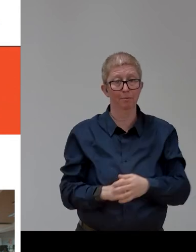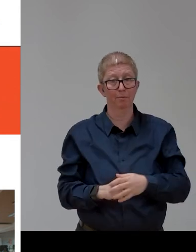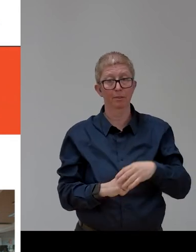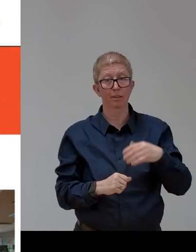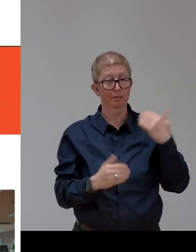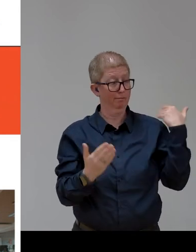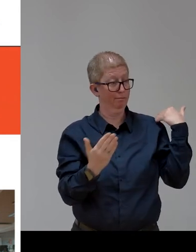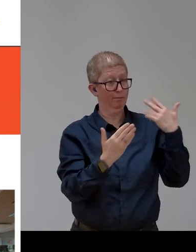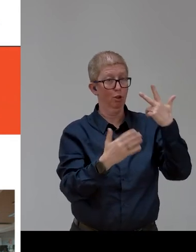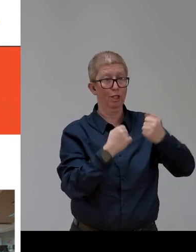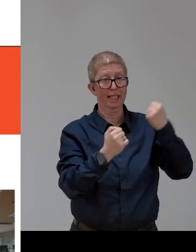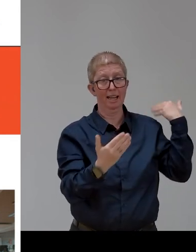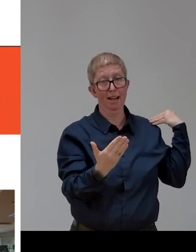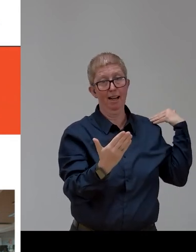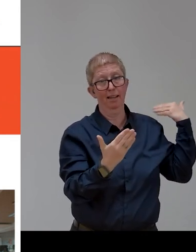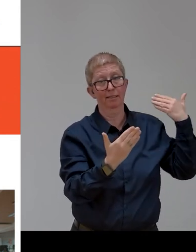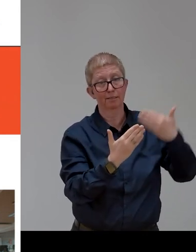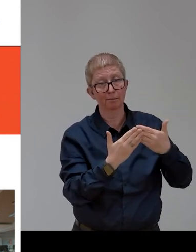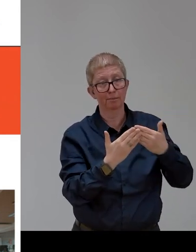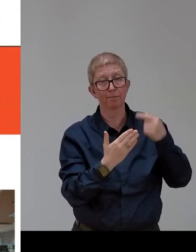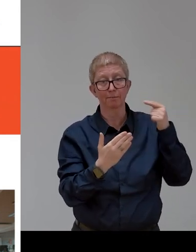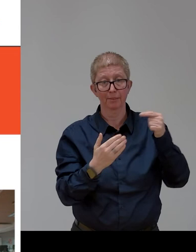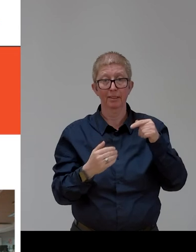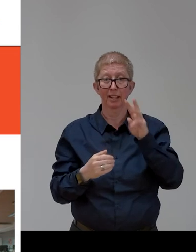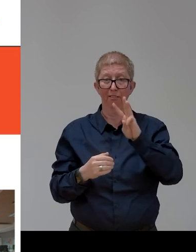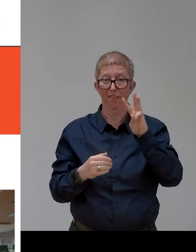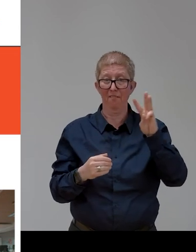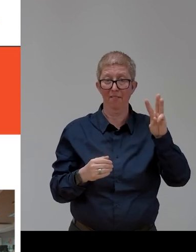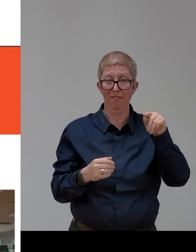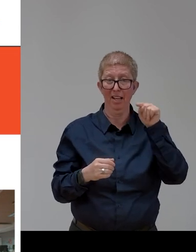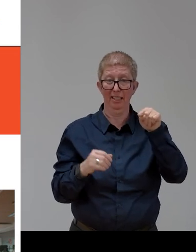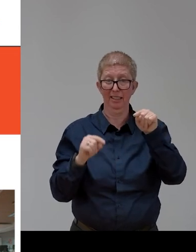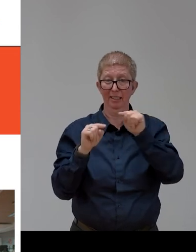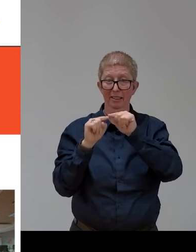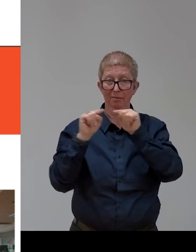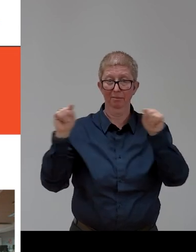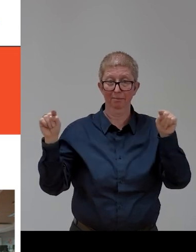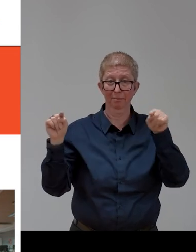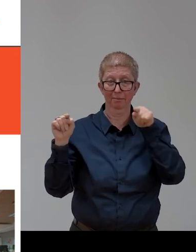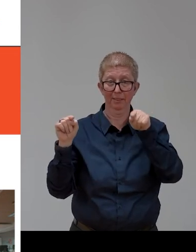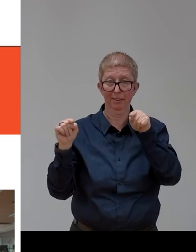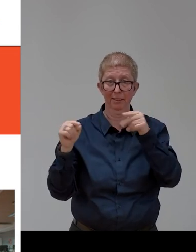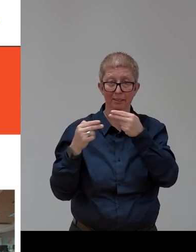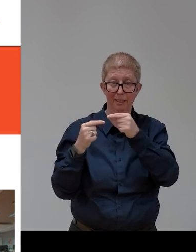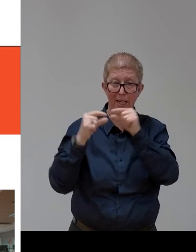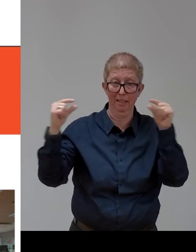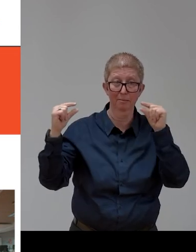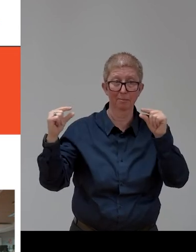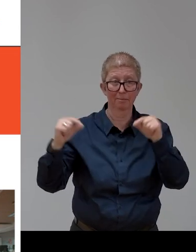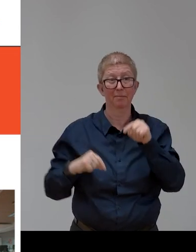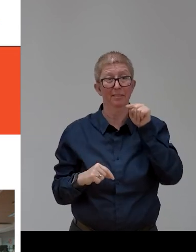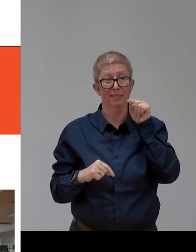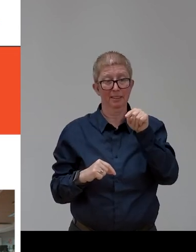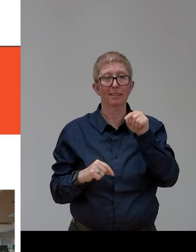www.accessibilitas.com and other specific websites such Thinkiverse or Prusa Printers, Fundación 11 made 18